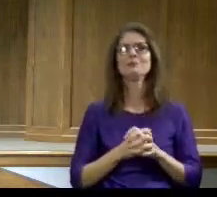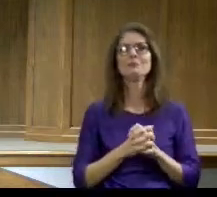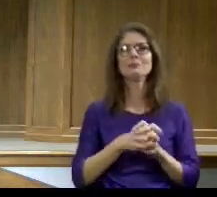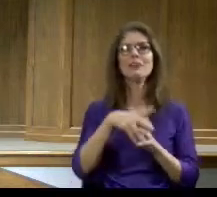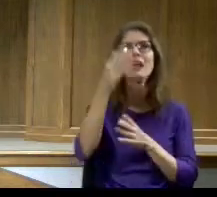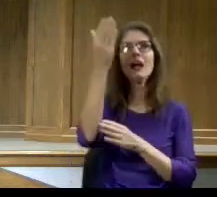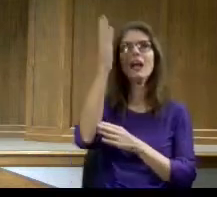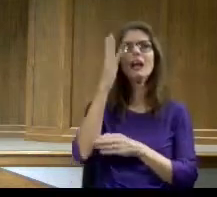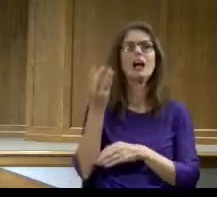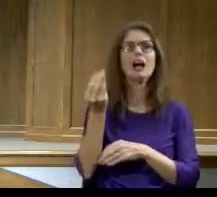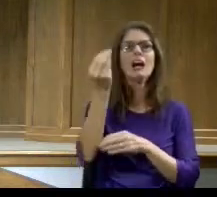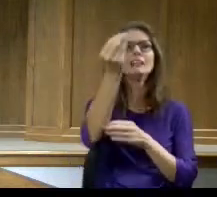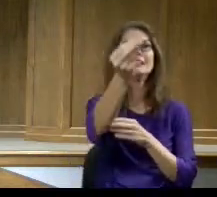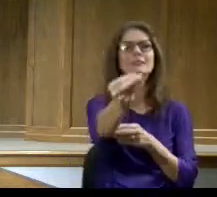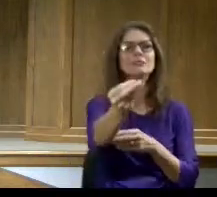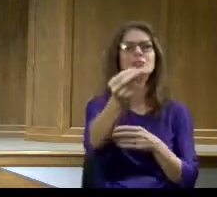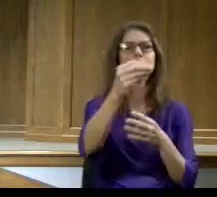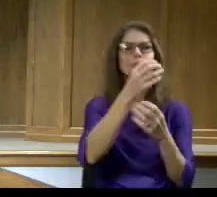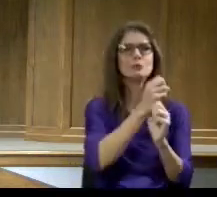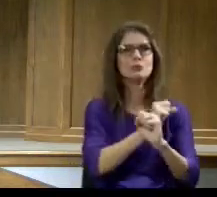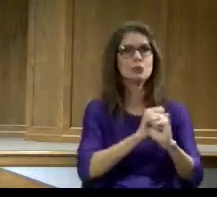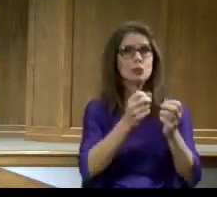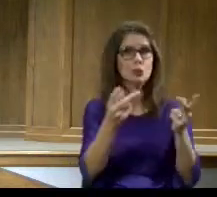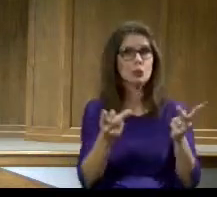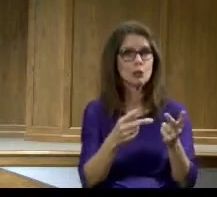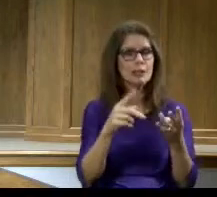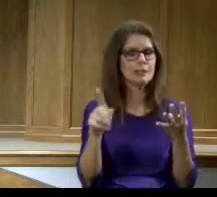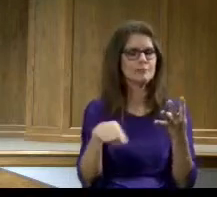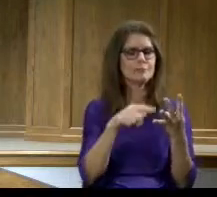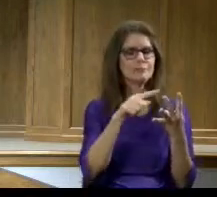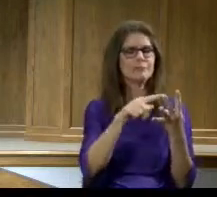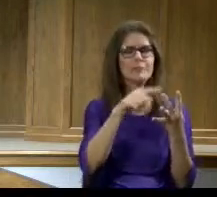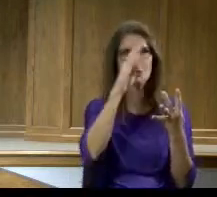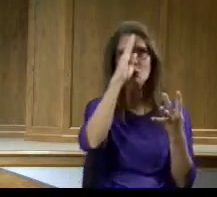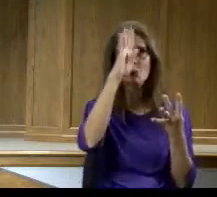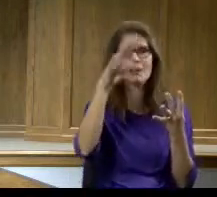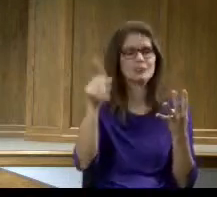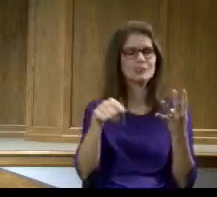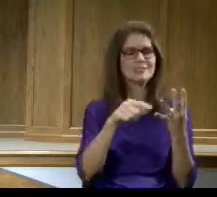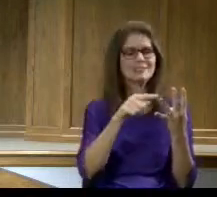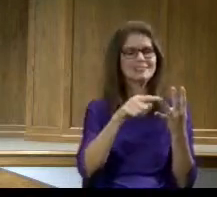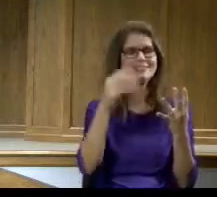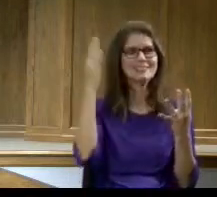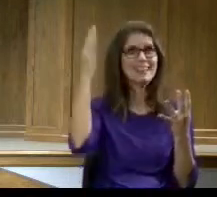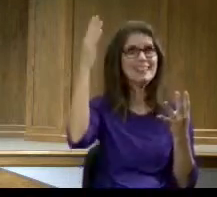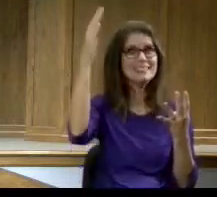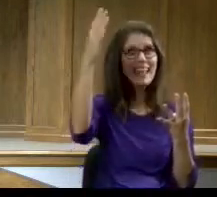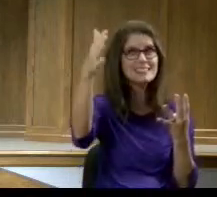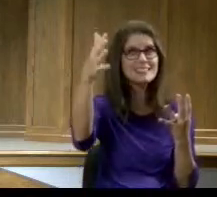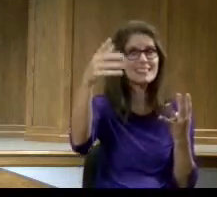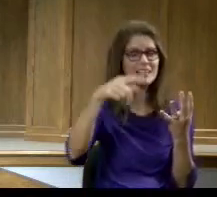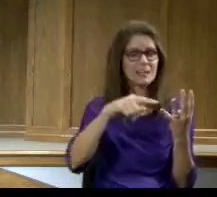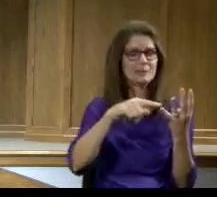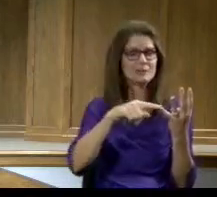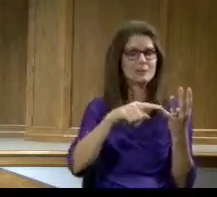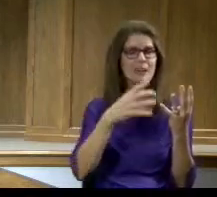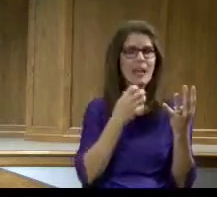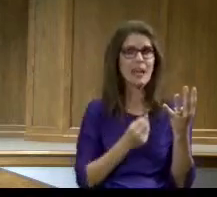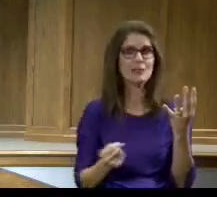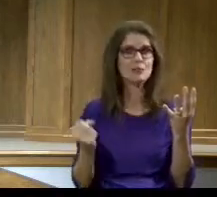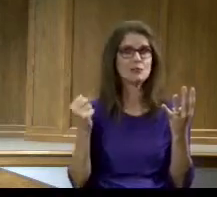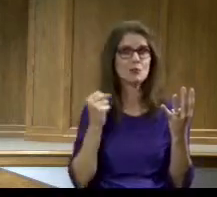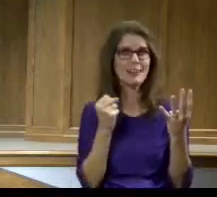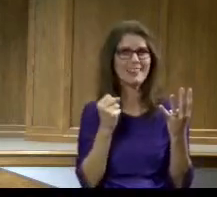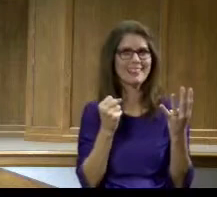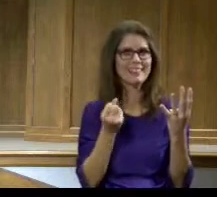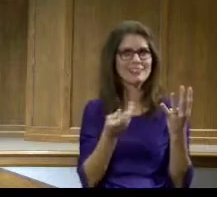you security. God gives you direction. God gives you destiny. God gives you strength. And about